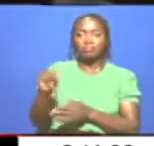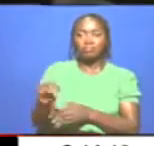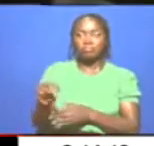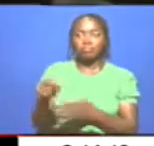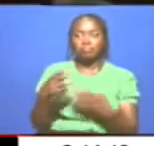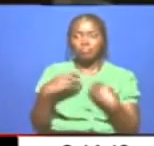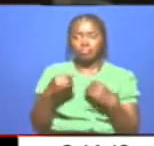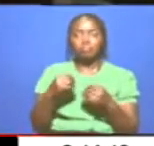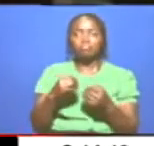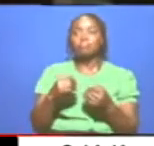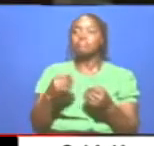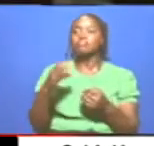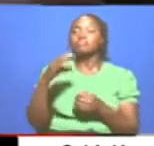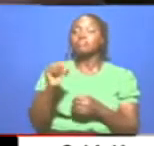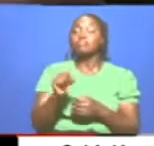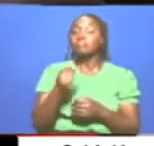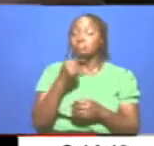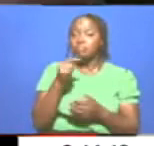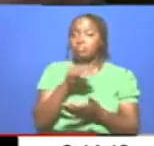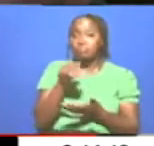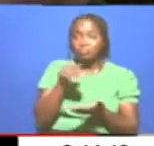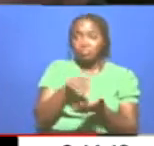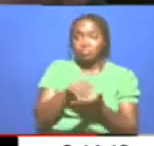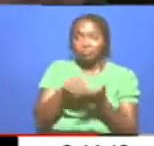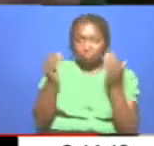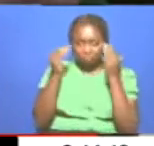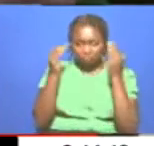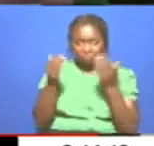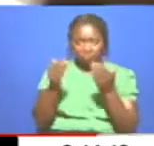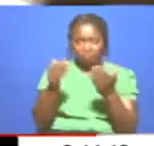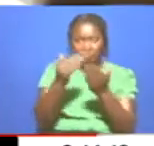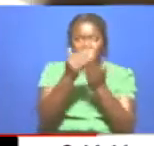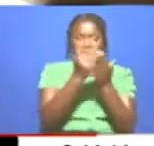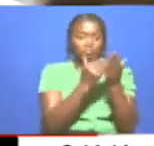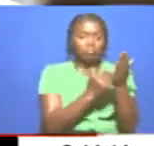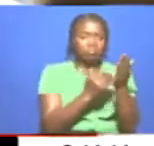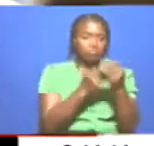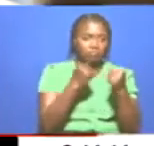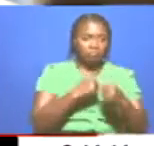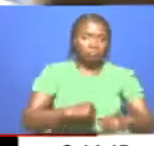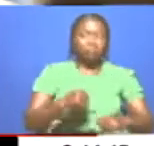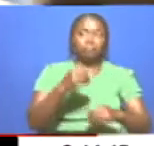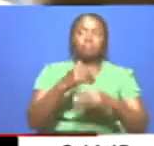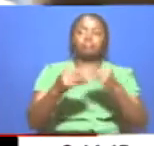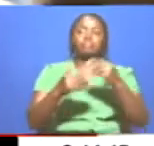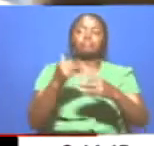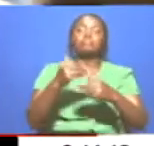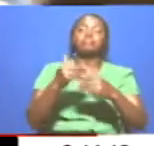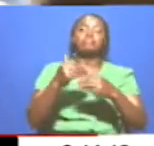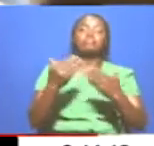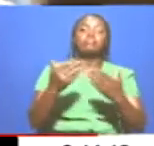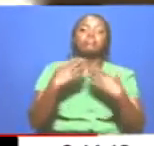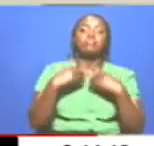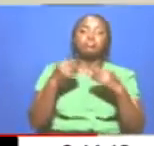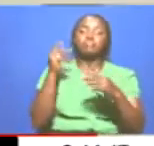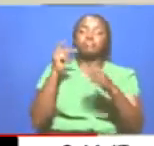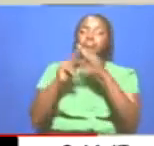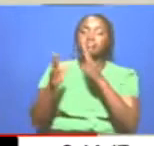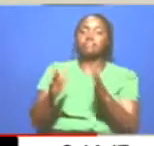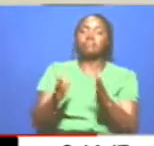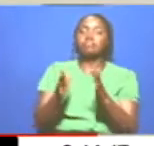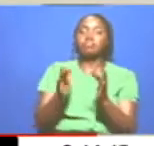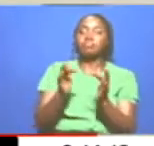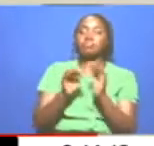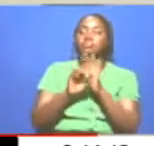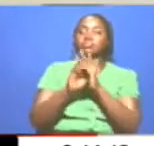Mochache said the center will focus on offering programs that build the capacity of health professionals in the country, such as telemedicine. We